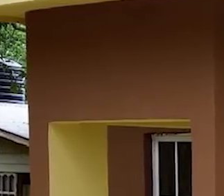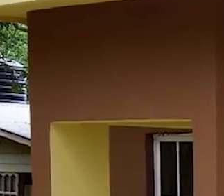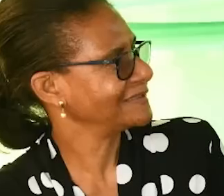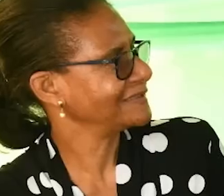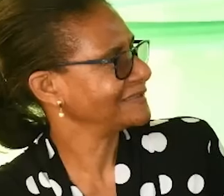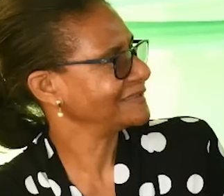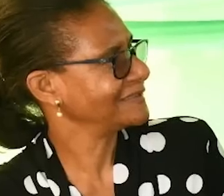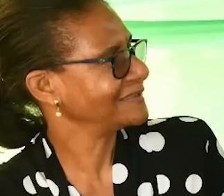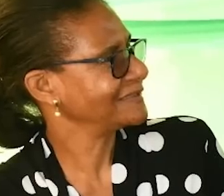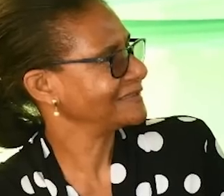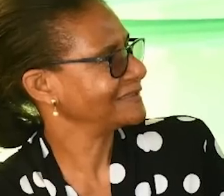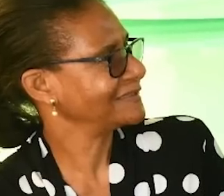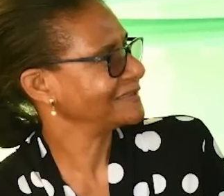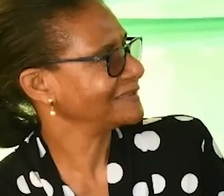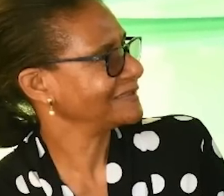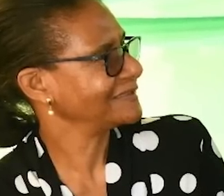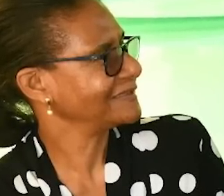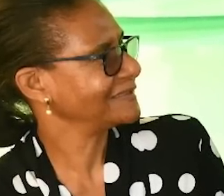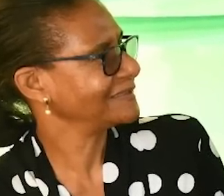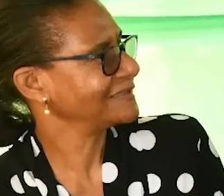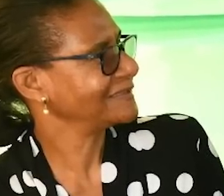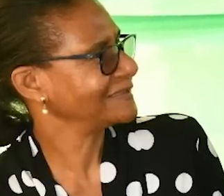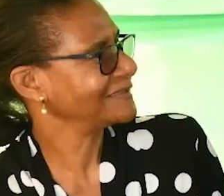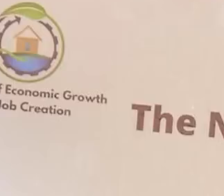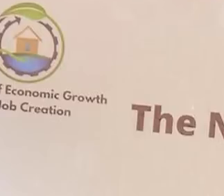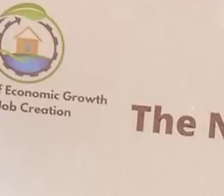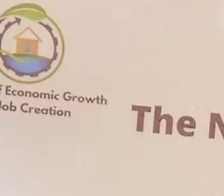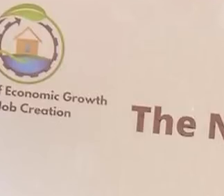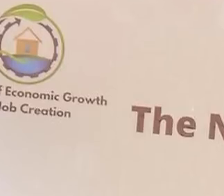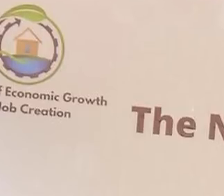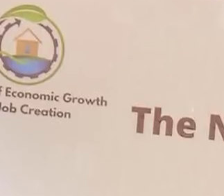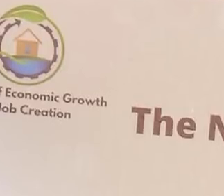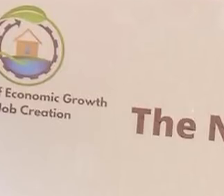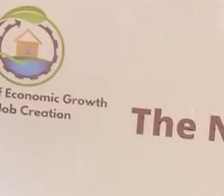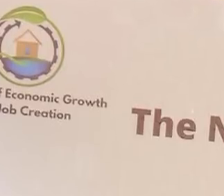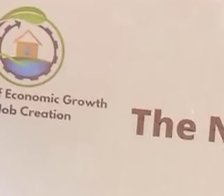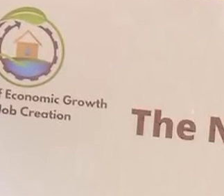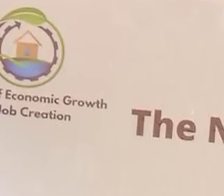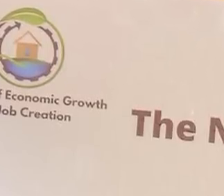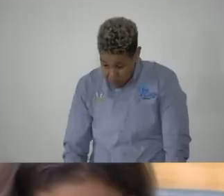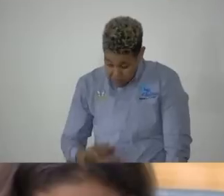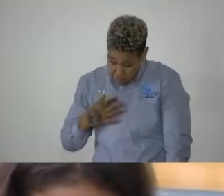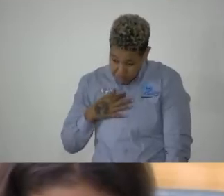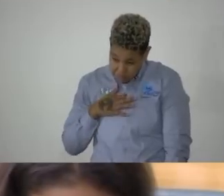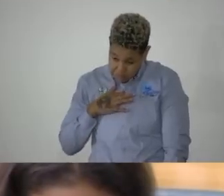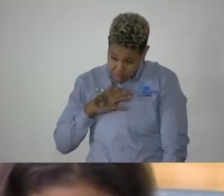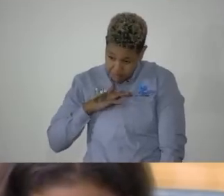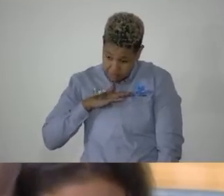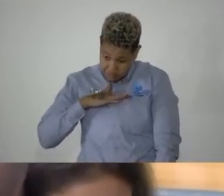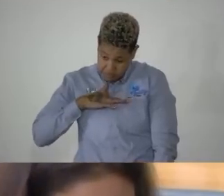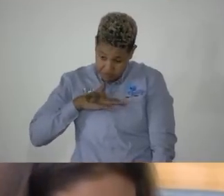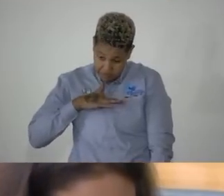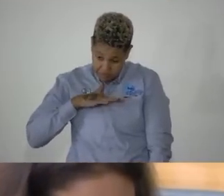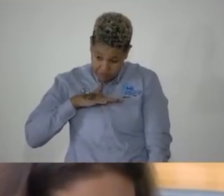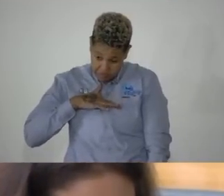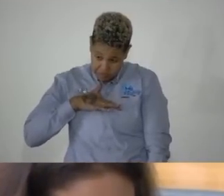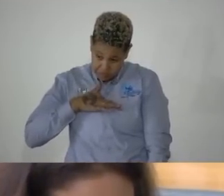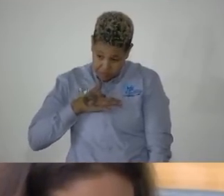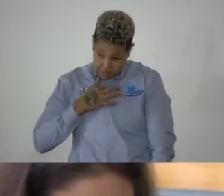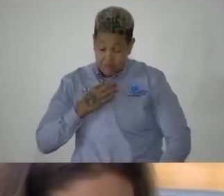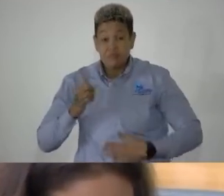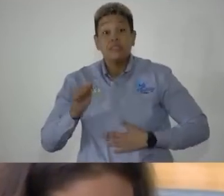handed out to families in need under the Prime Minister's new social housing program. I'm pleased to